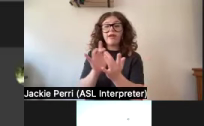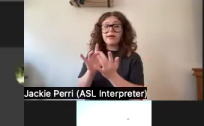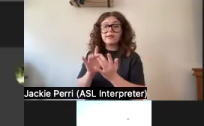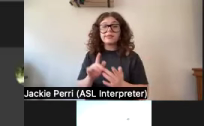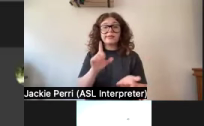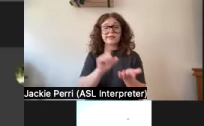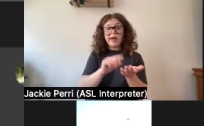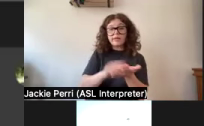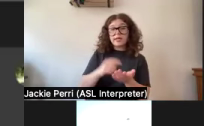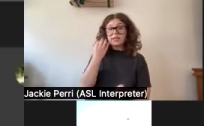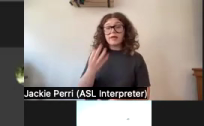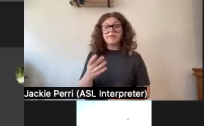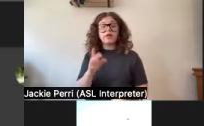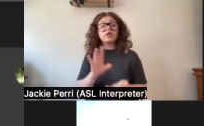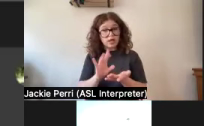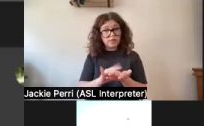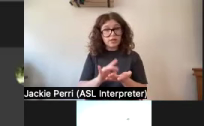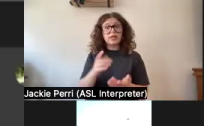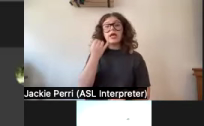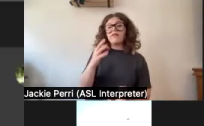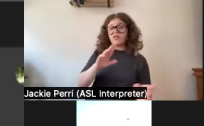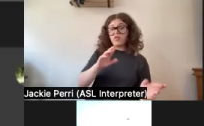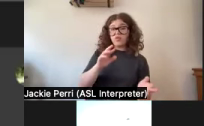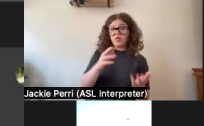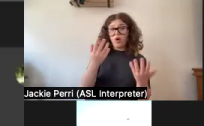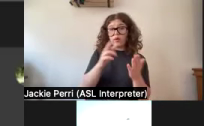and information of how caregivers